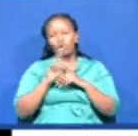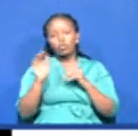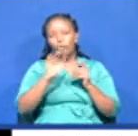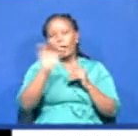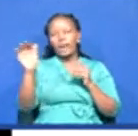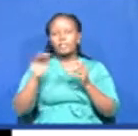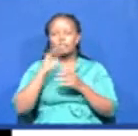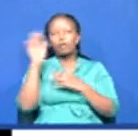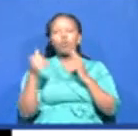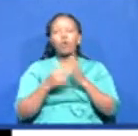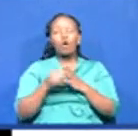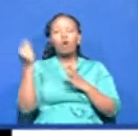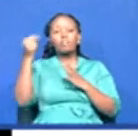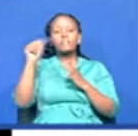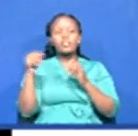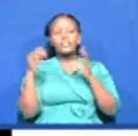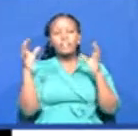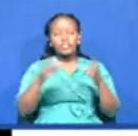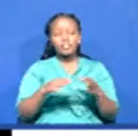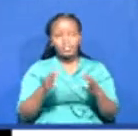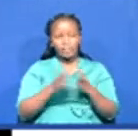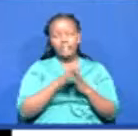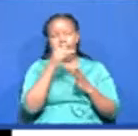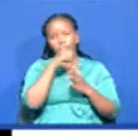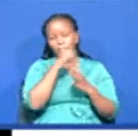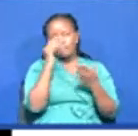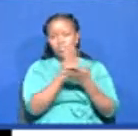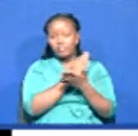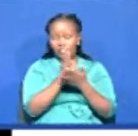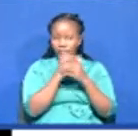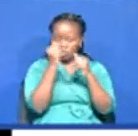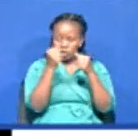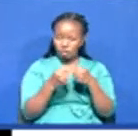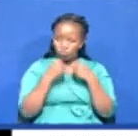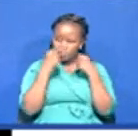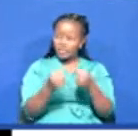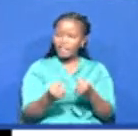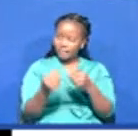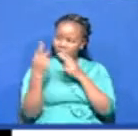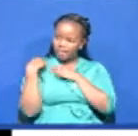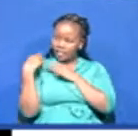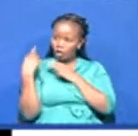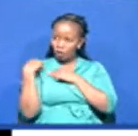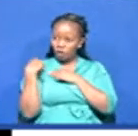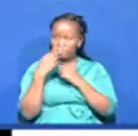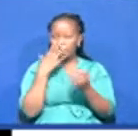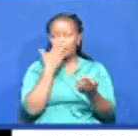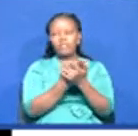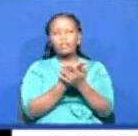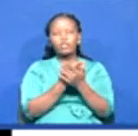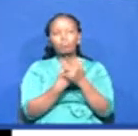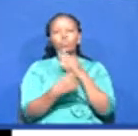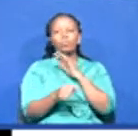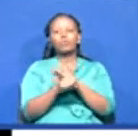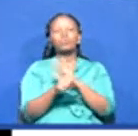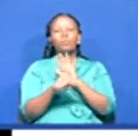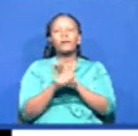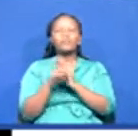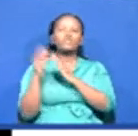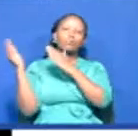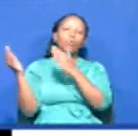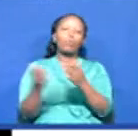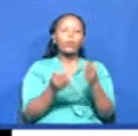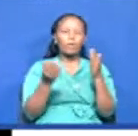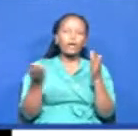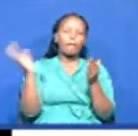and private sector to strengthen their role in this regard. Thank you very much, and karibuni tena to